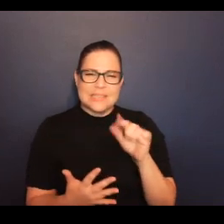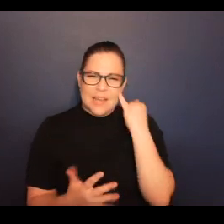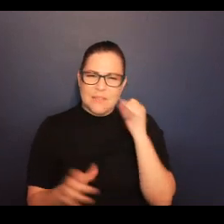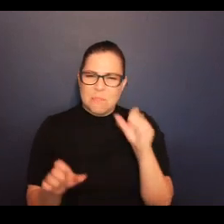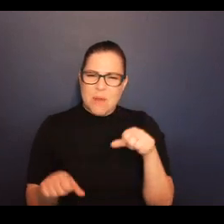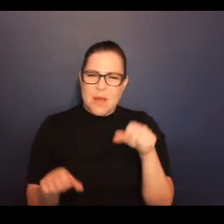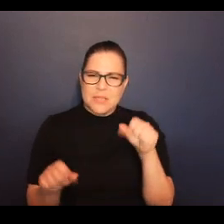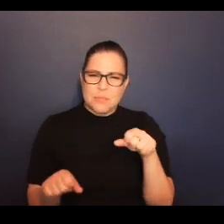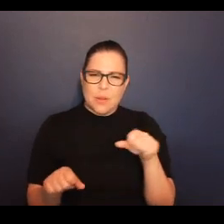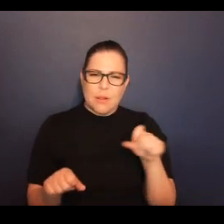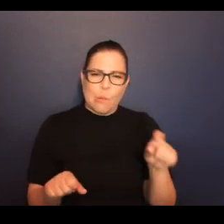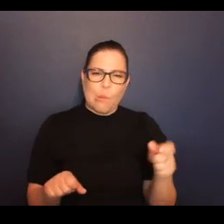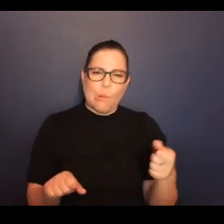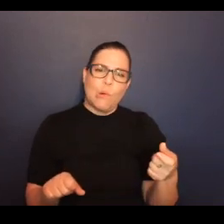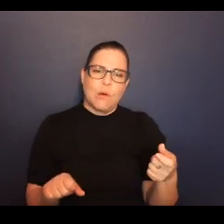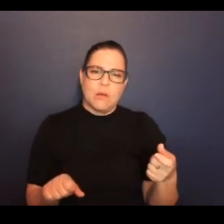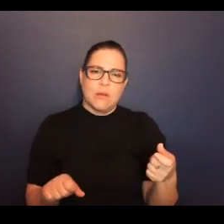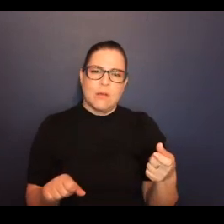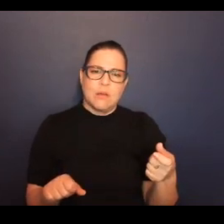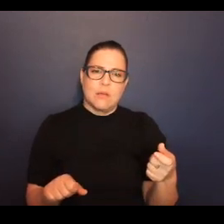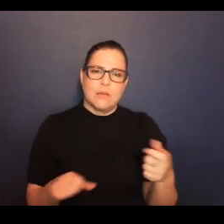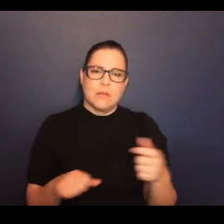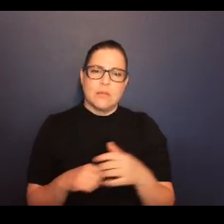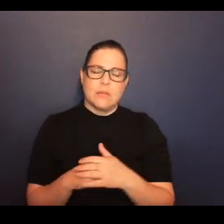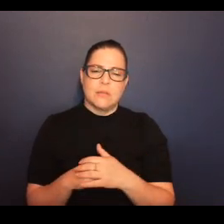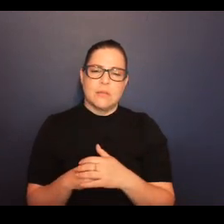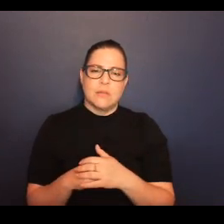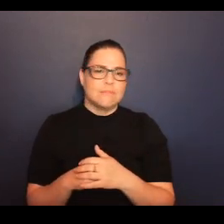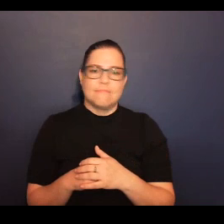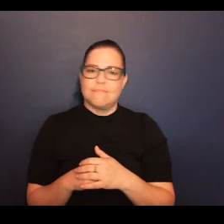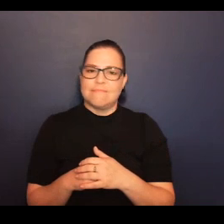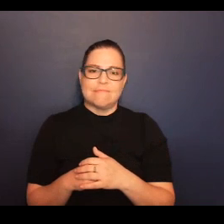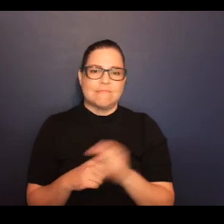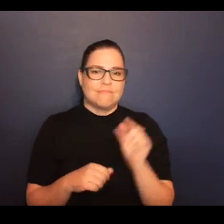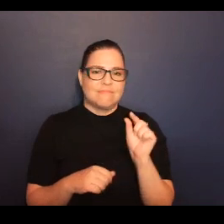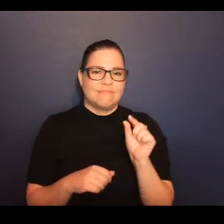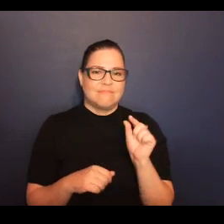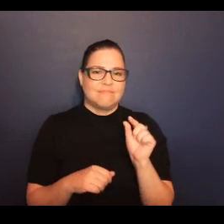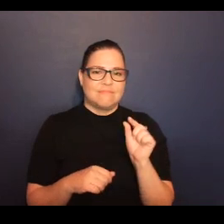just increase the volume. Okay. Can you hear me now?